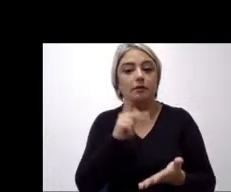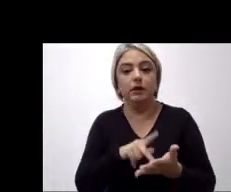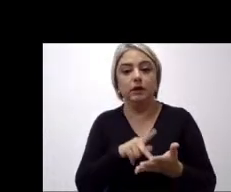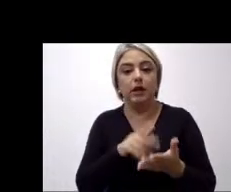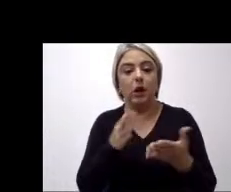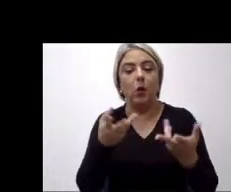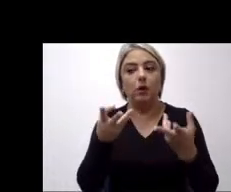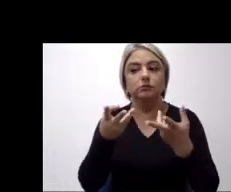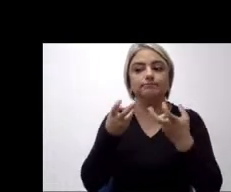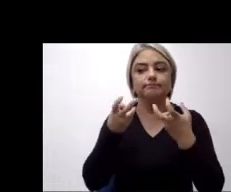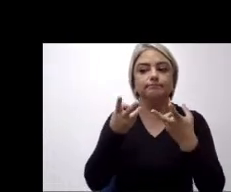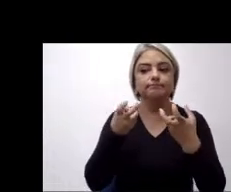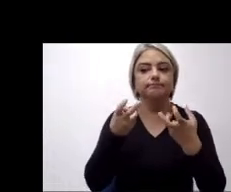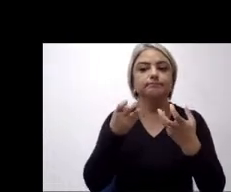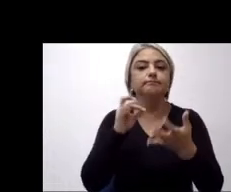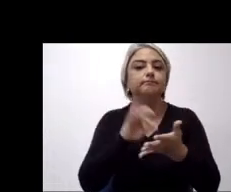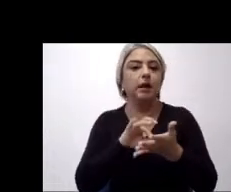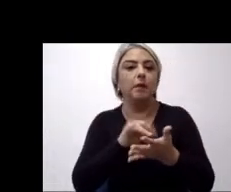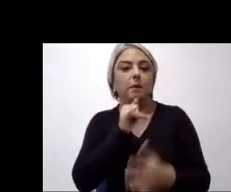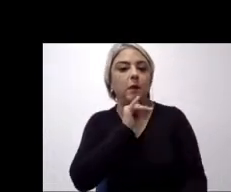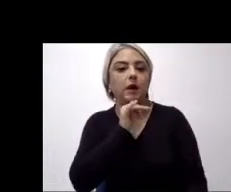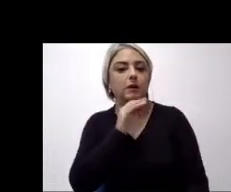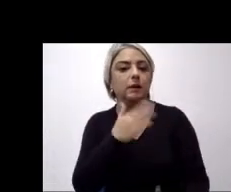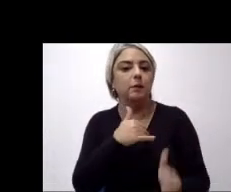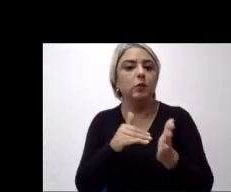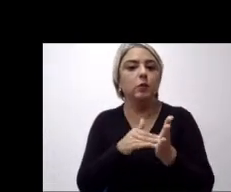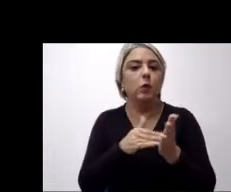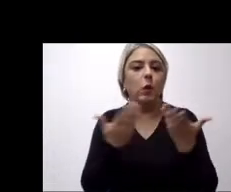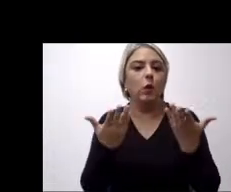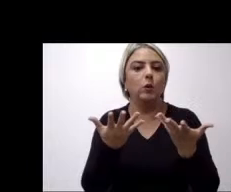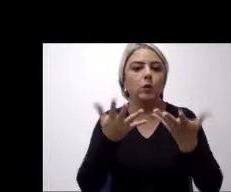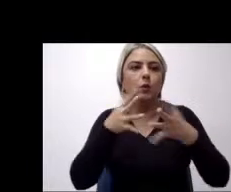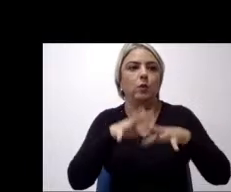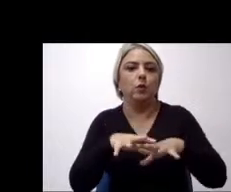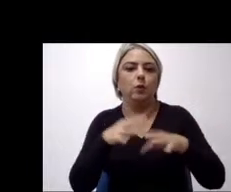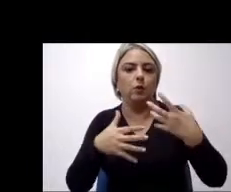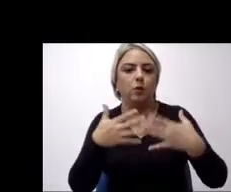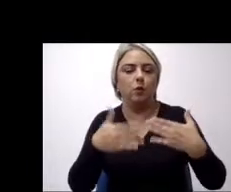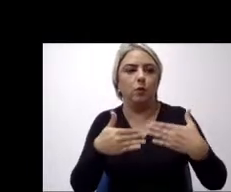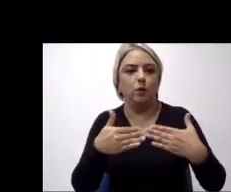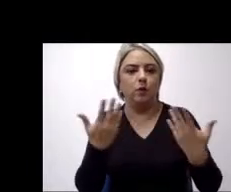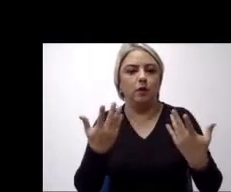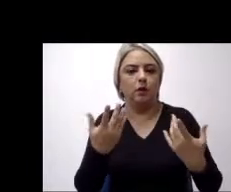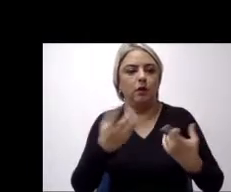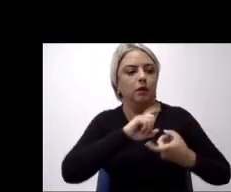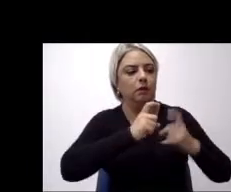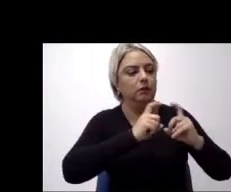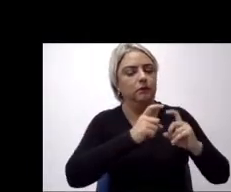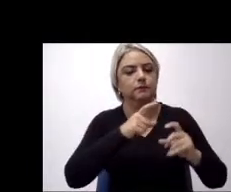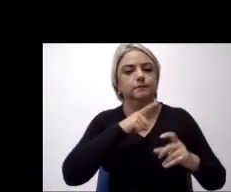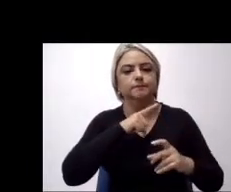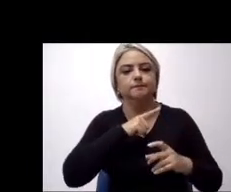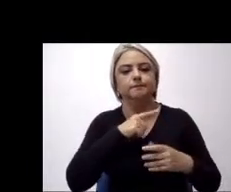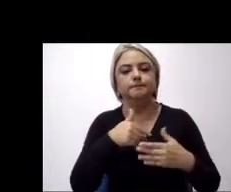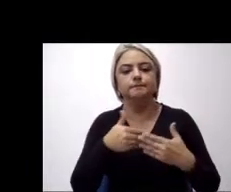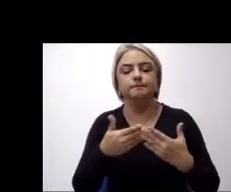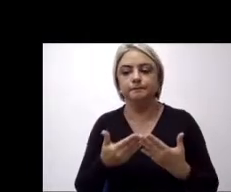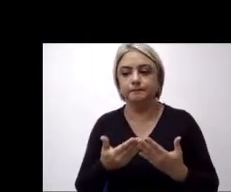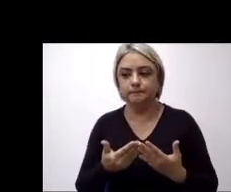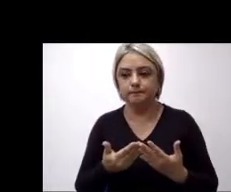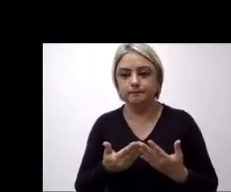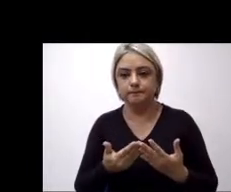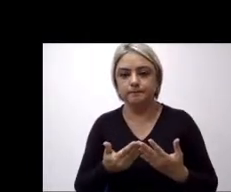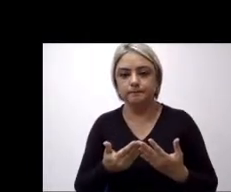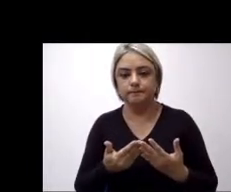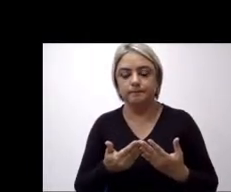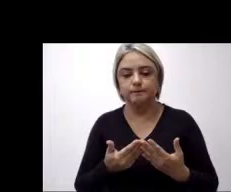all the conflict inside administrative staff, inside between different offices, between different departments. And